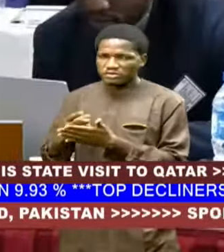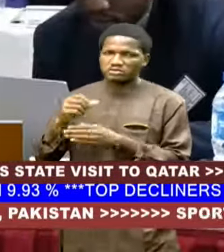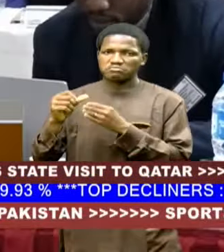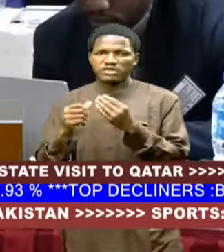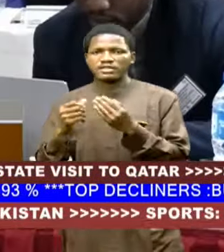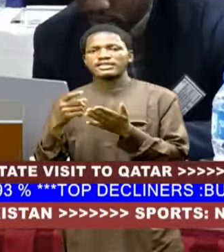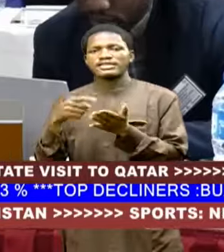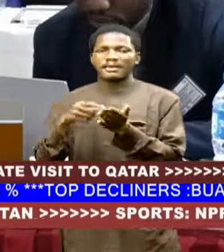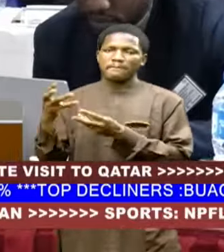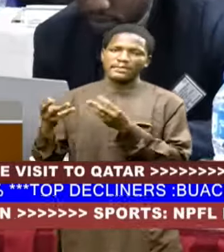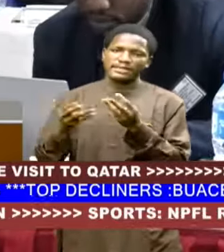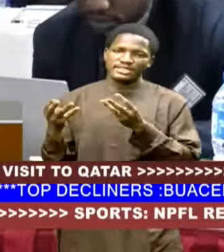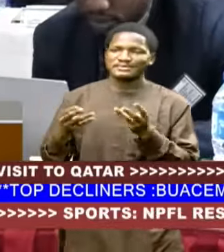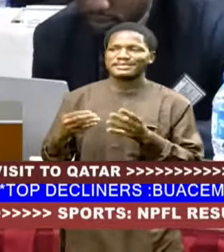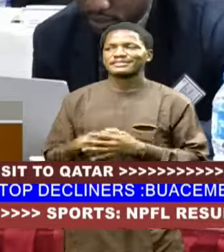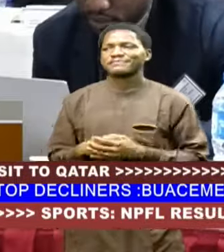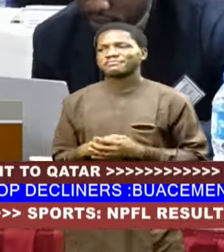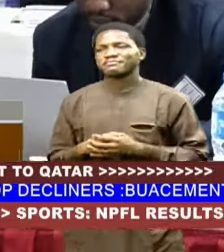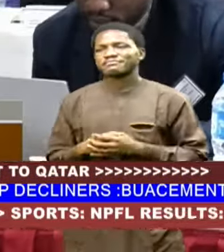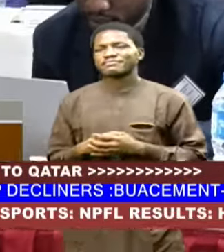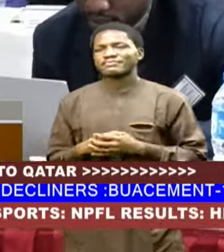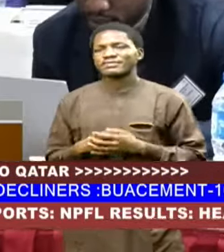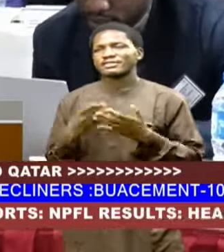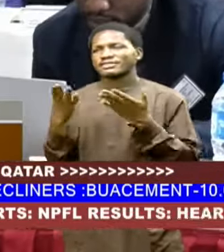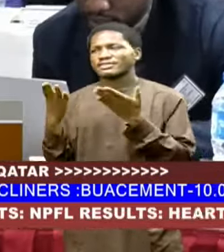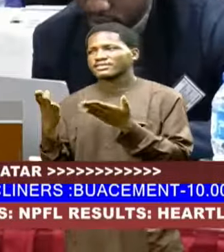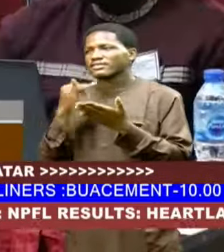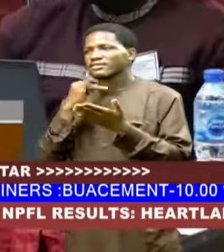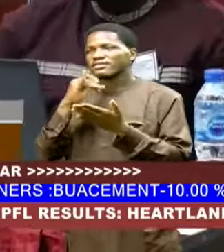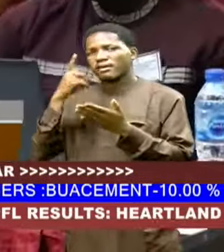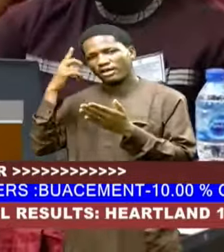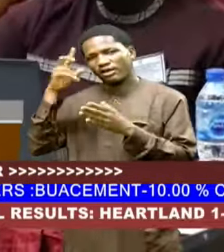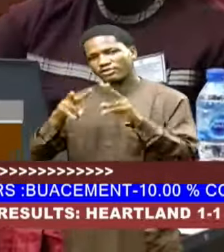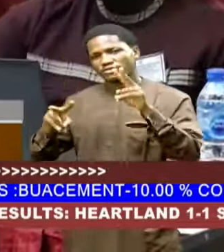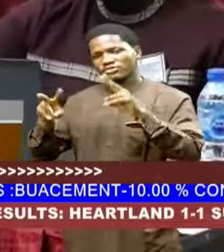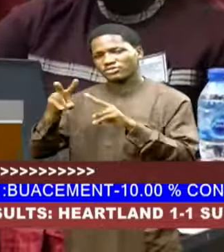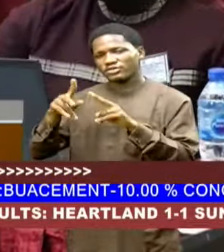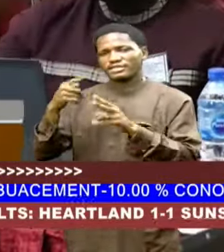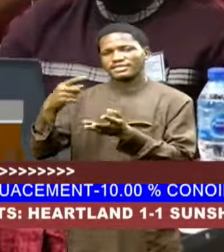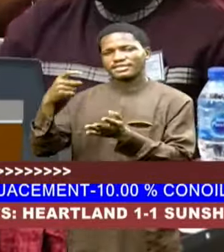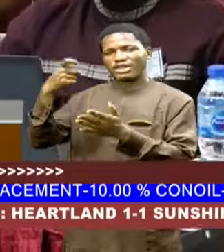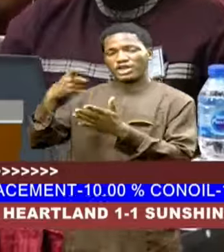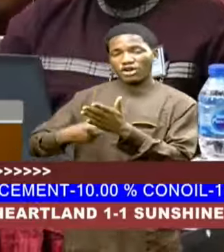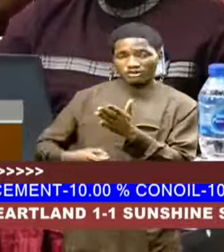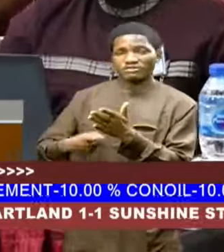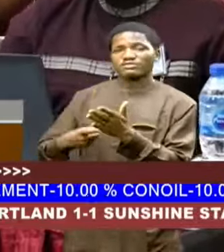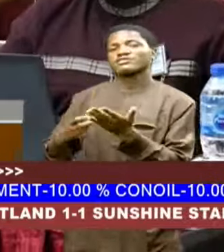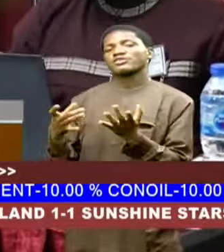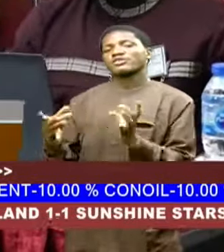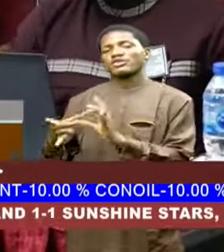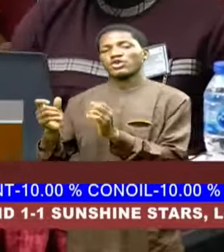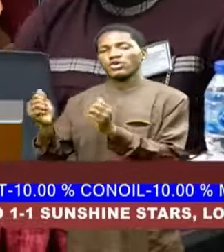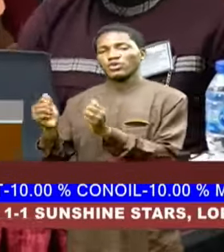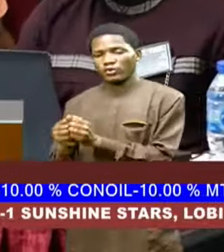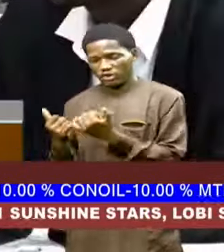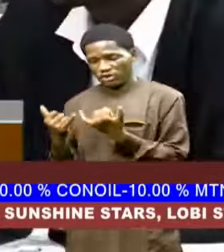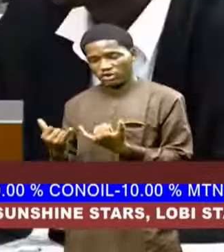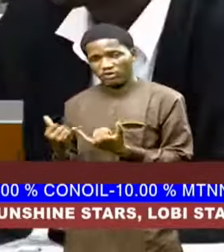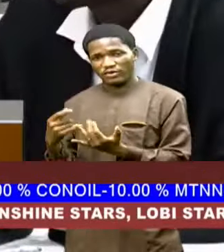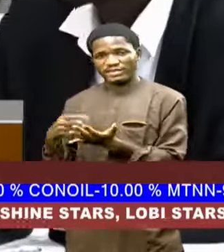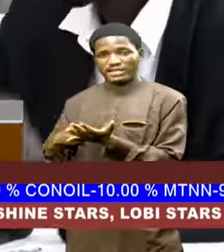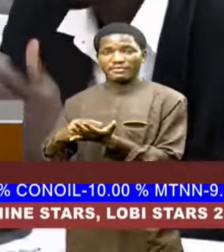borrowing plan. This is by taking into consideration the cost and risk associated with the existing debt and the